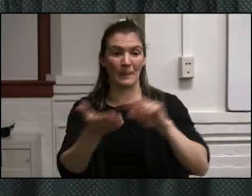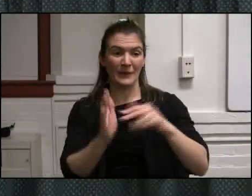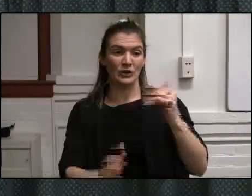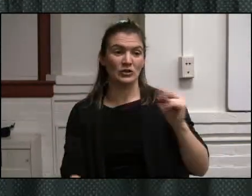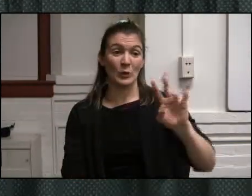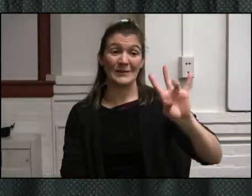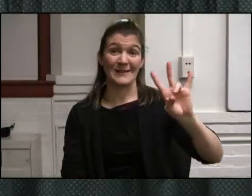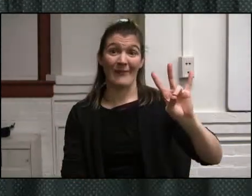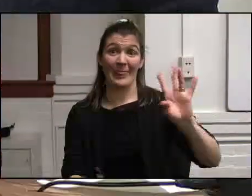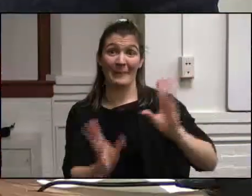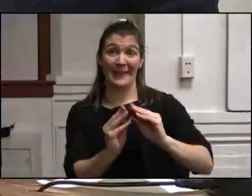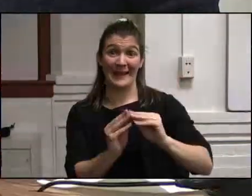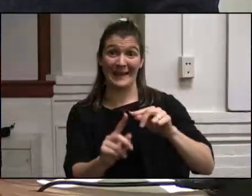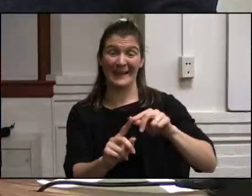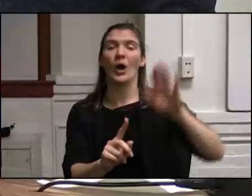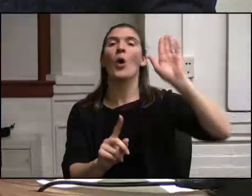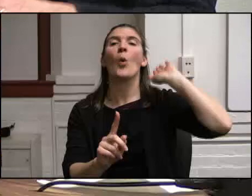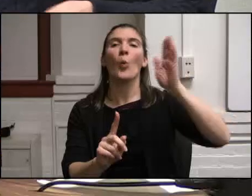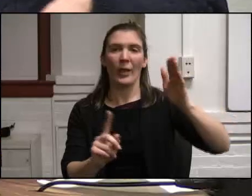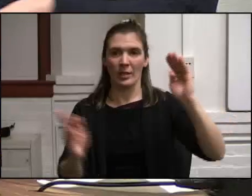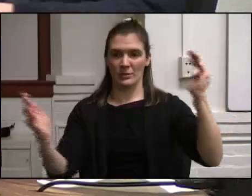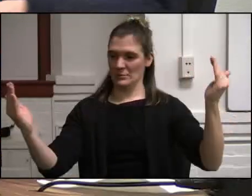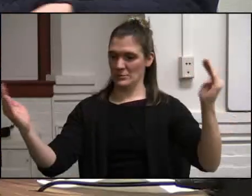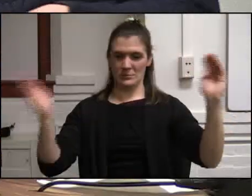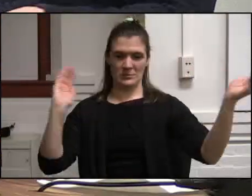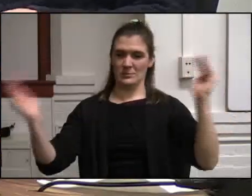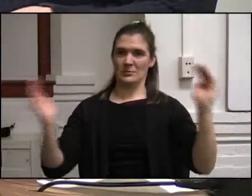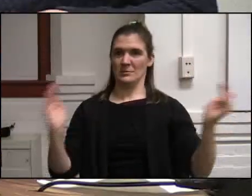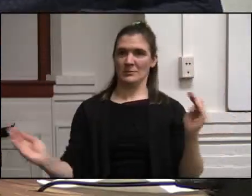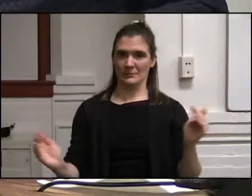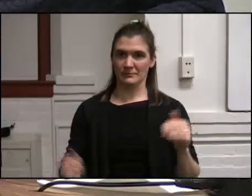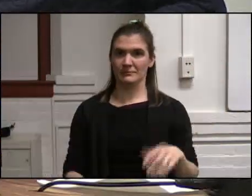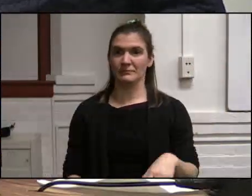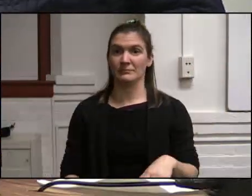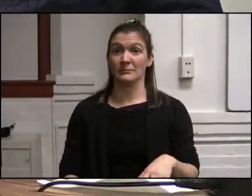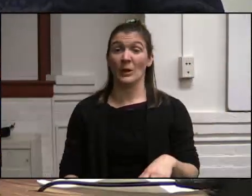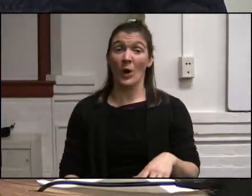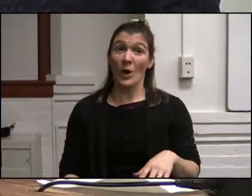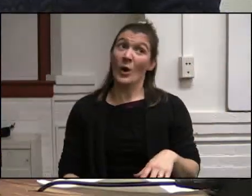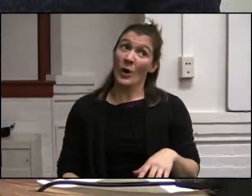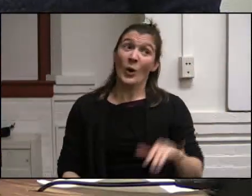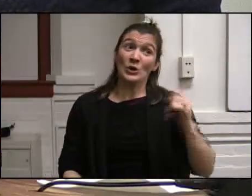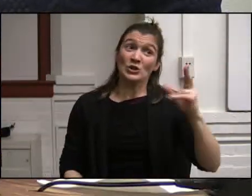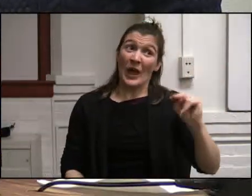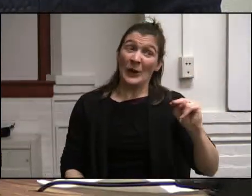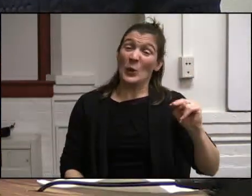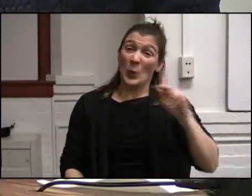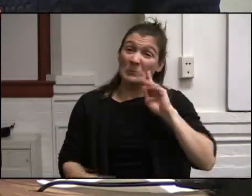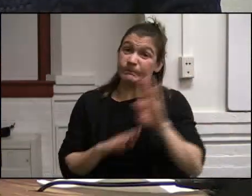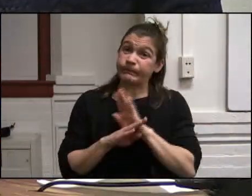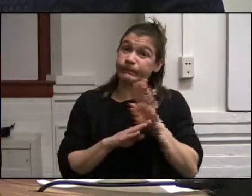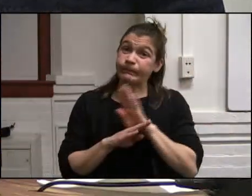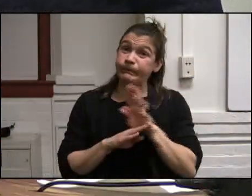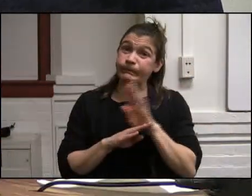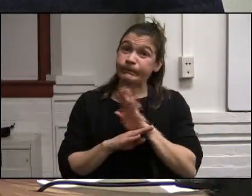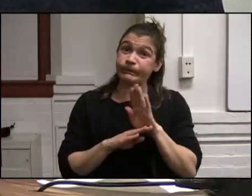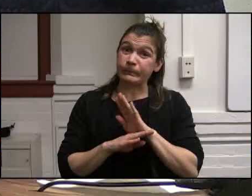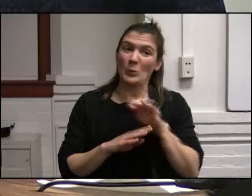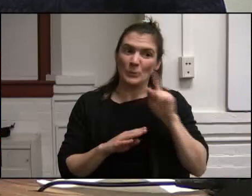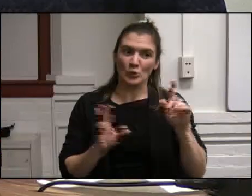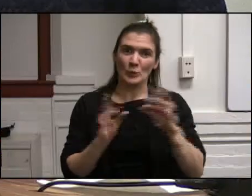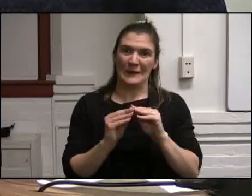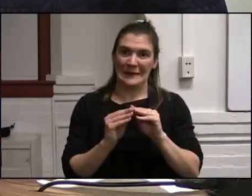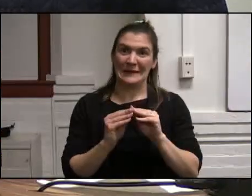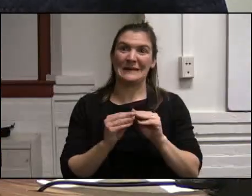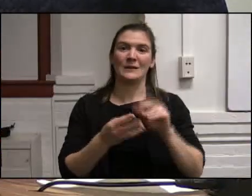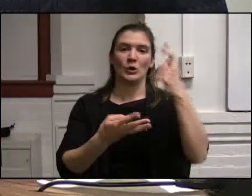January 7th meeting, this is a fairly significant workload for January, and the schedule calls for meeting each